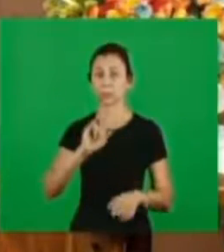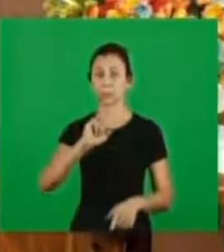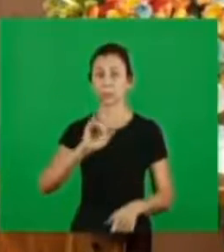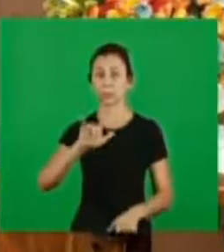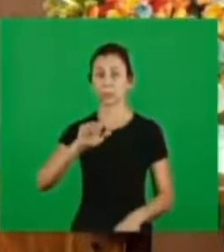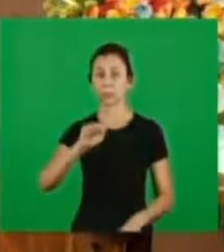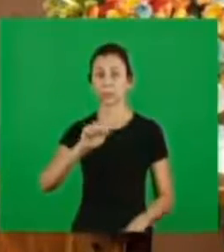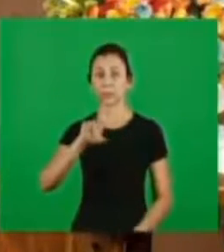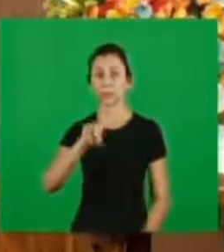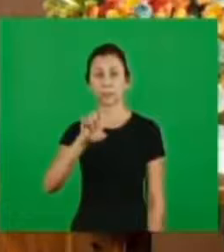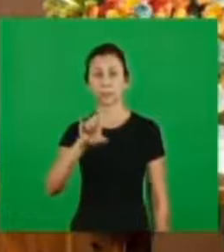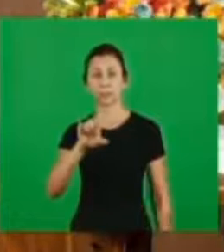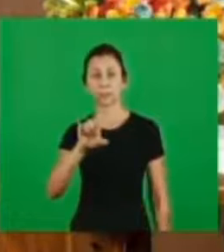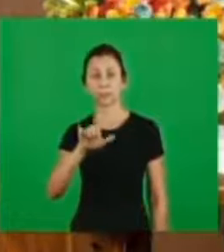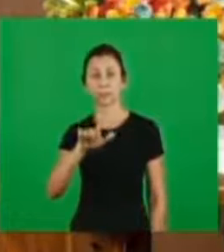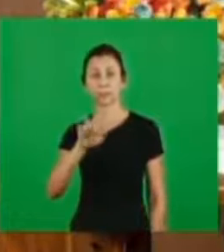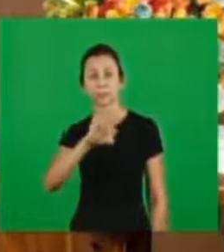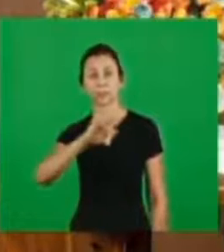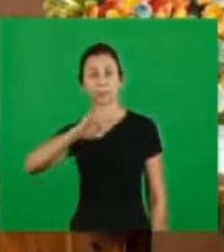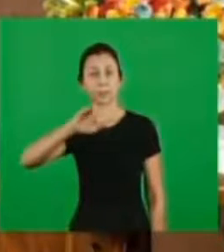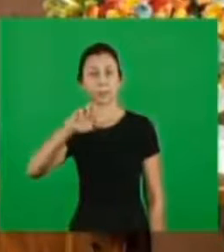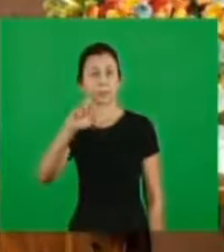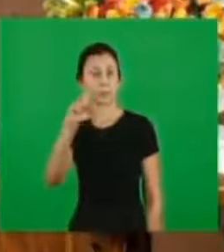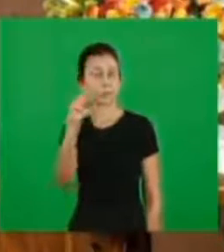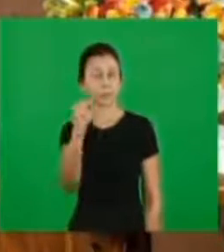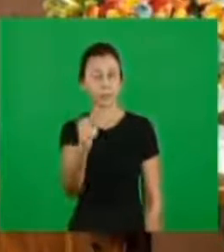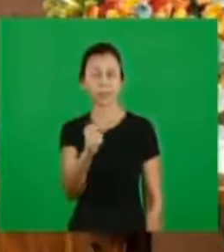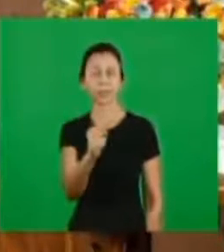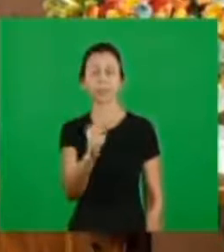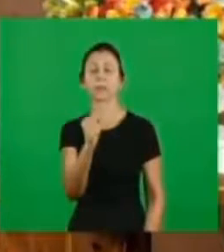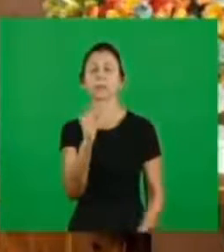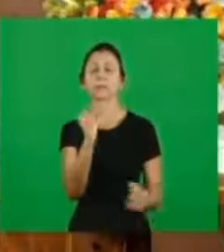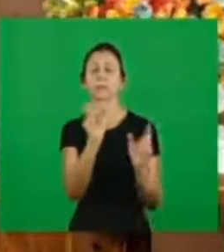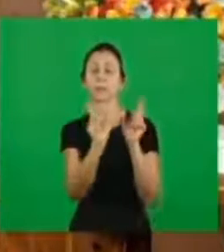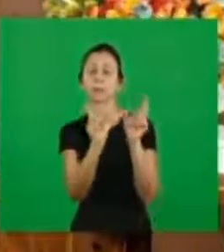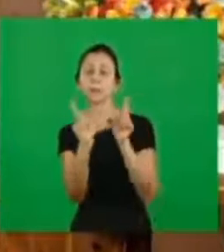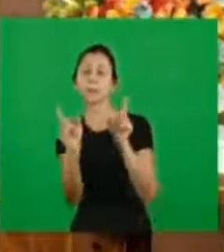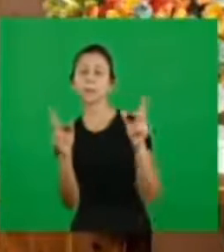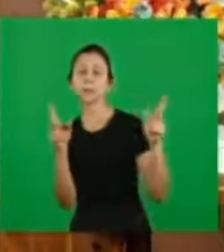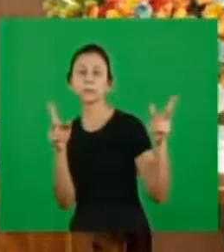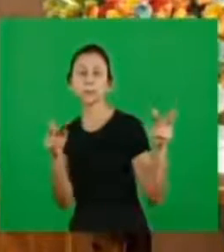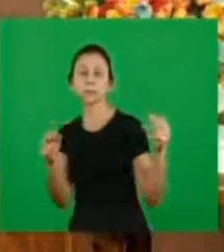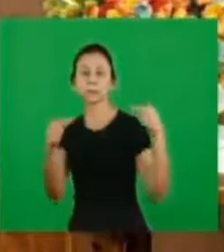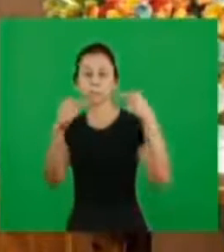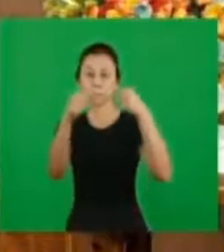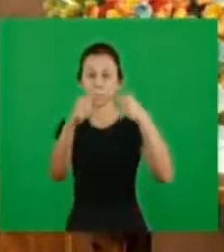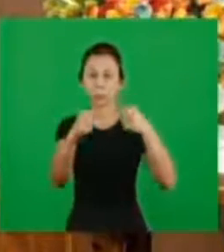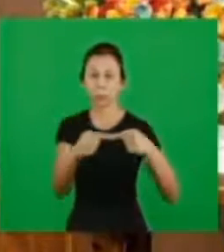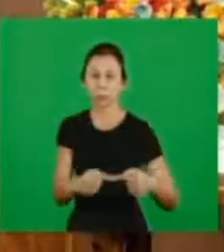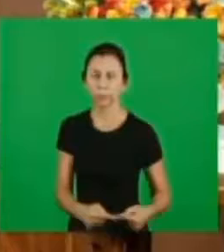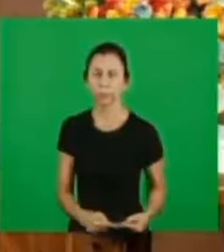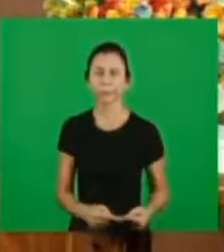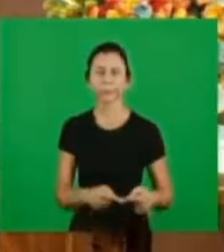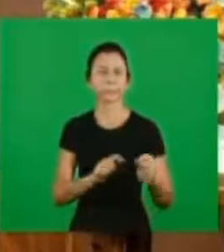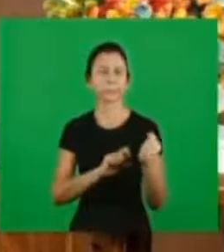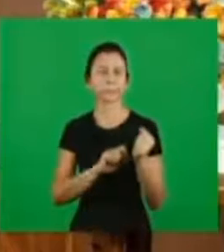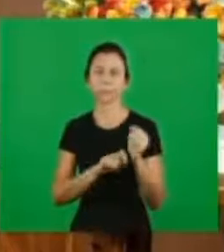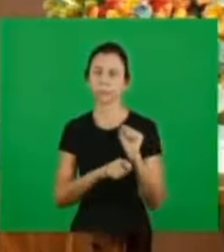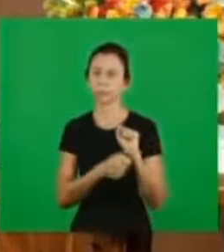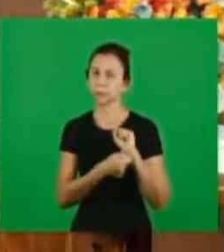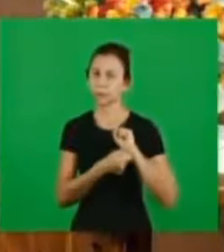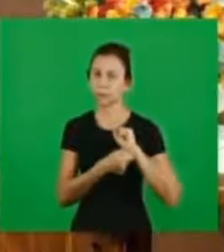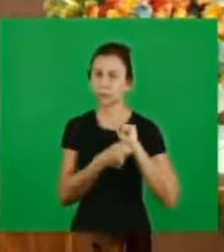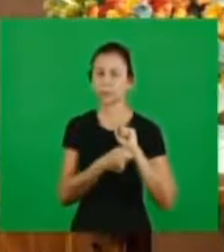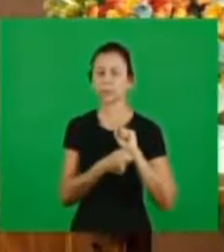was in the church, it says, is holy. So the same words that are mentioned here. It has the